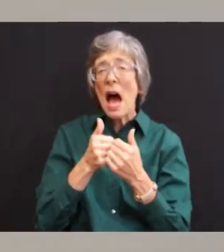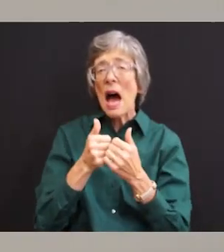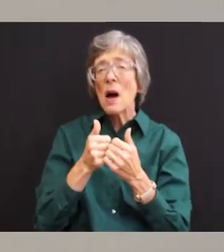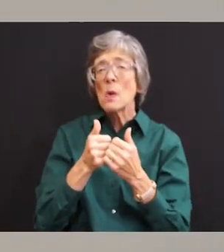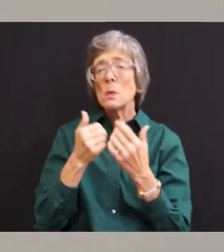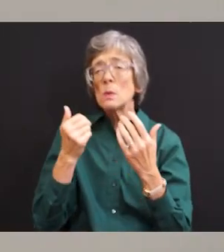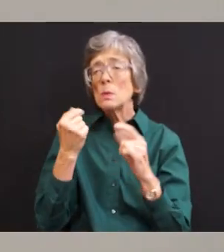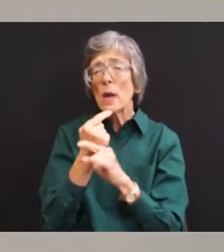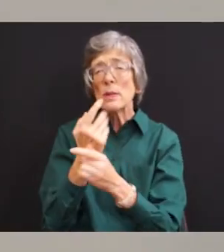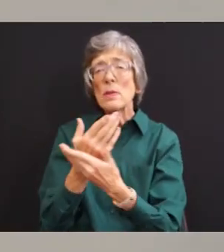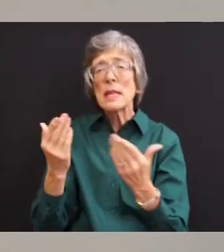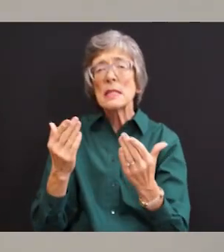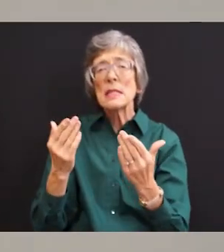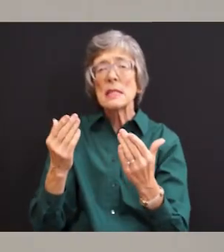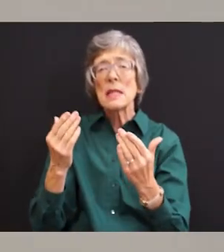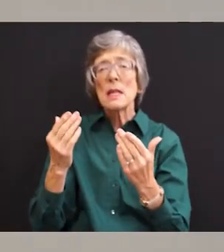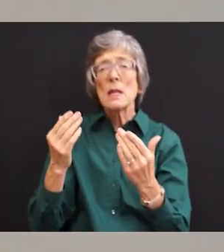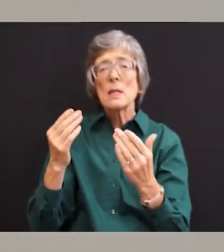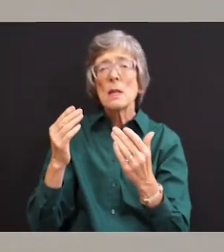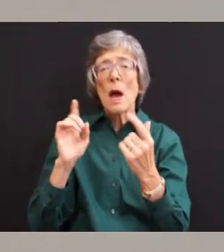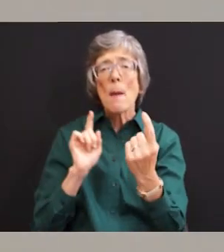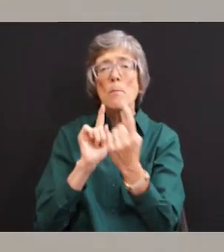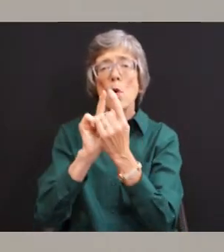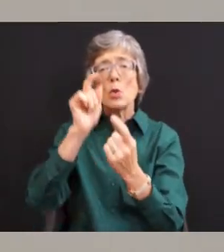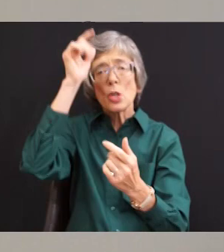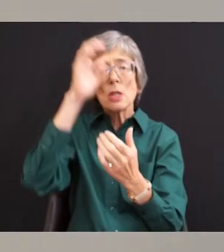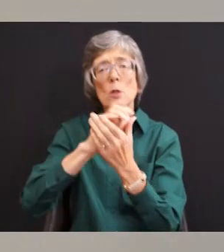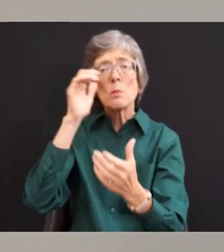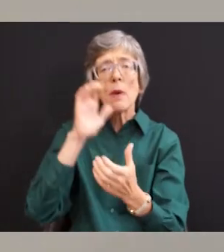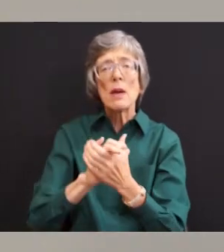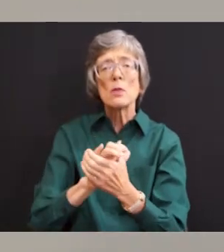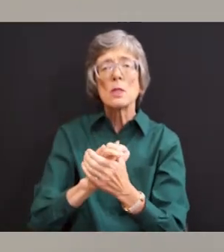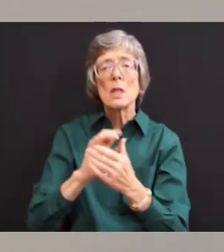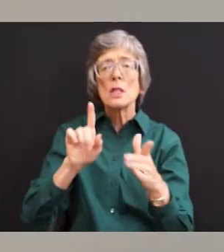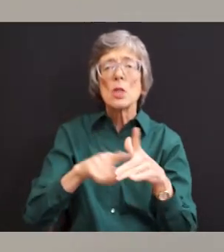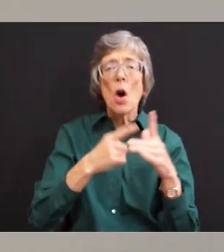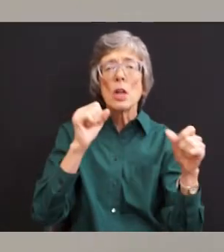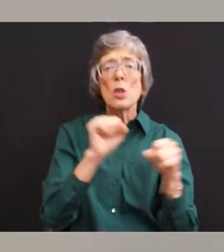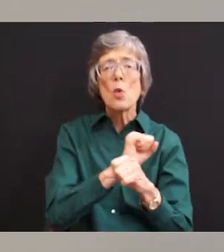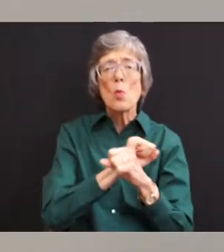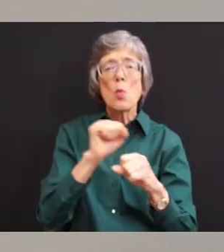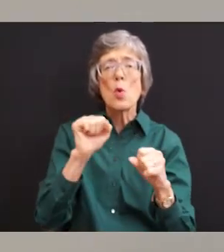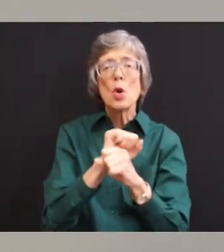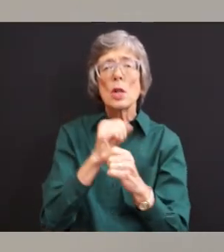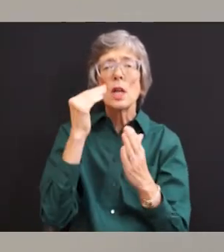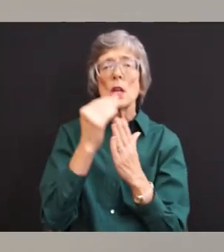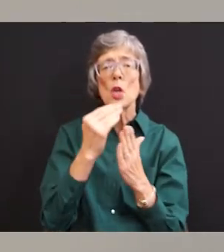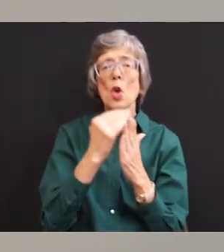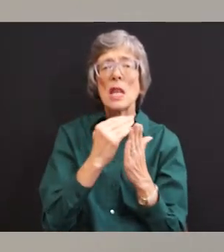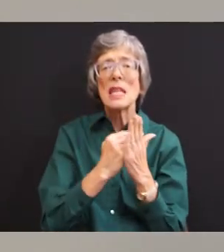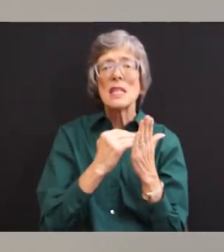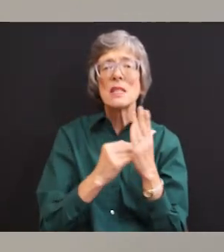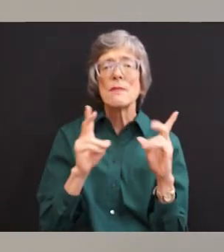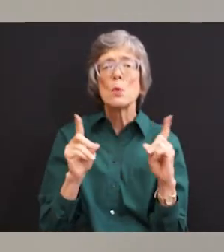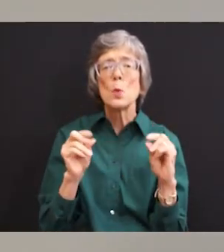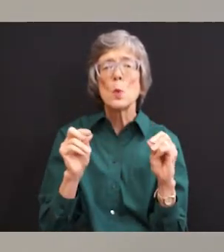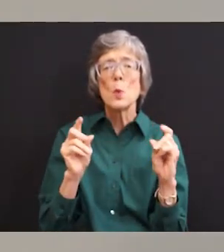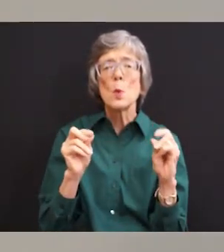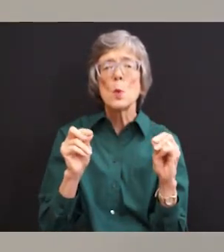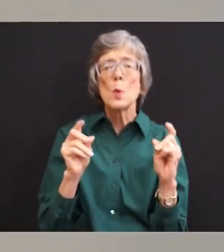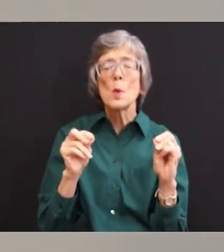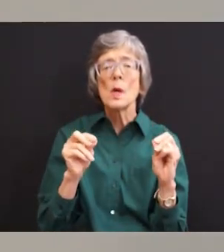things. Things like approaching your spouse, approaching your chores, approaching that task list. Are you going to